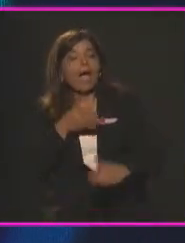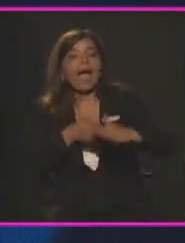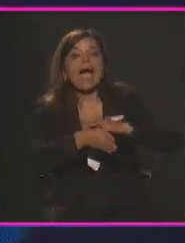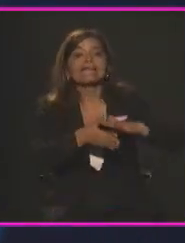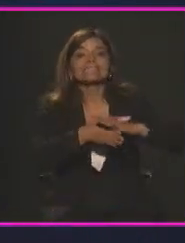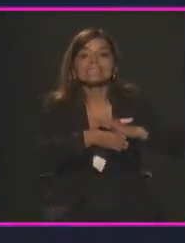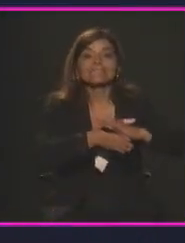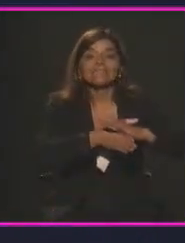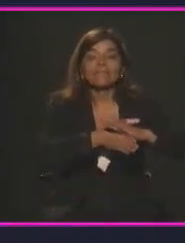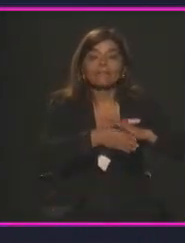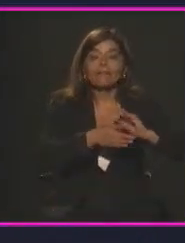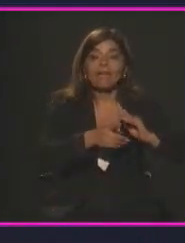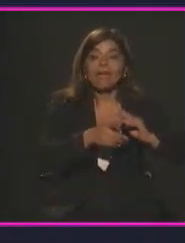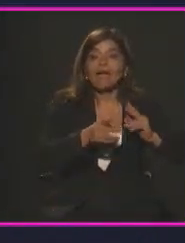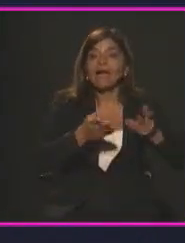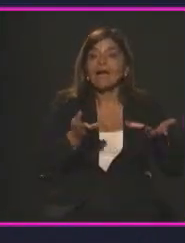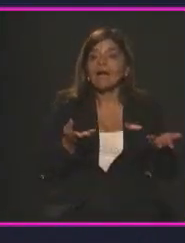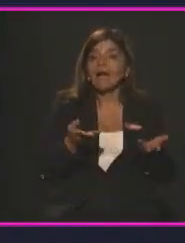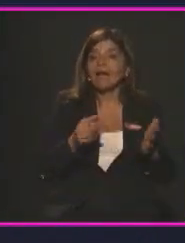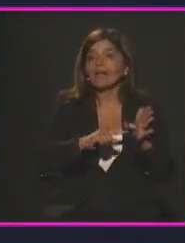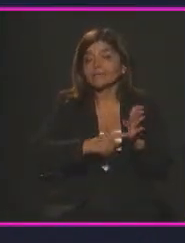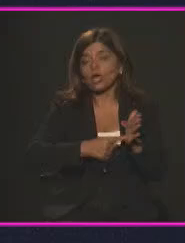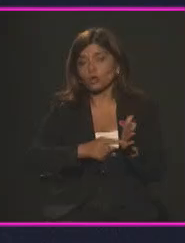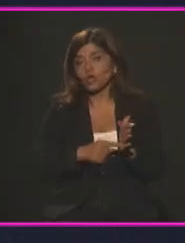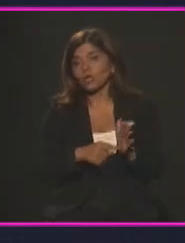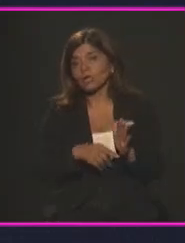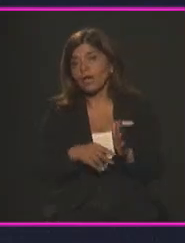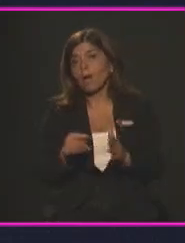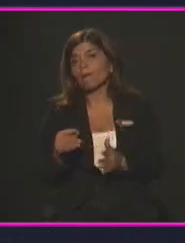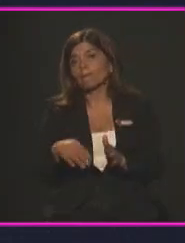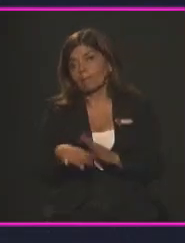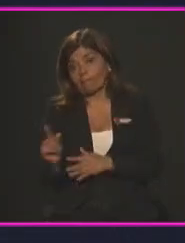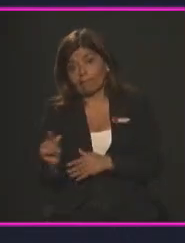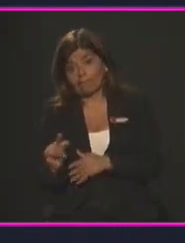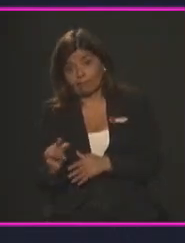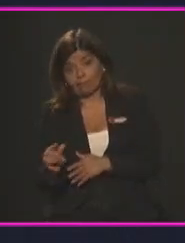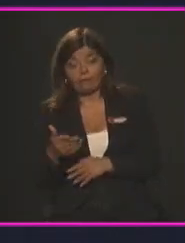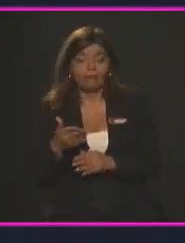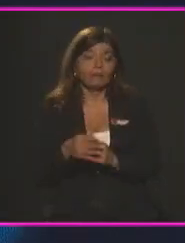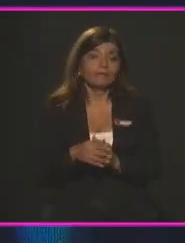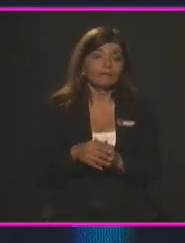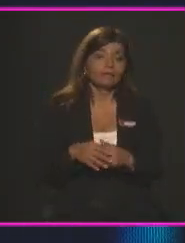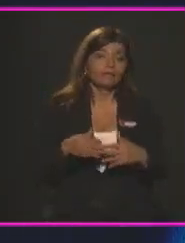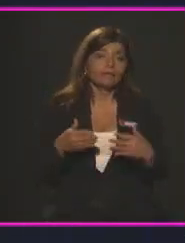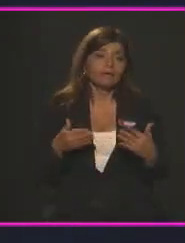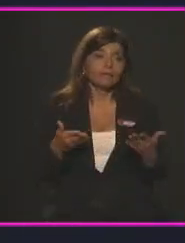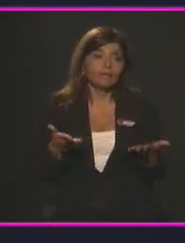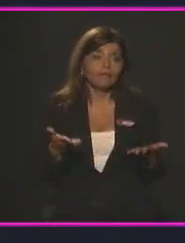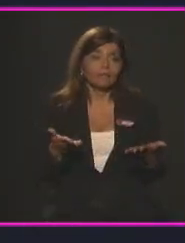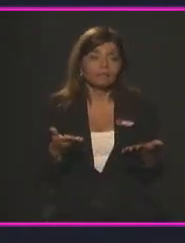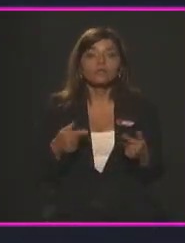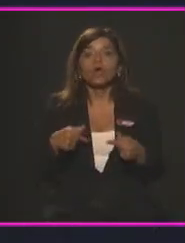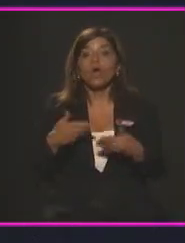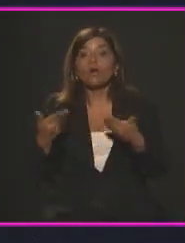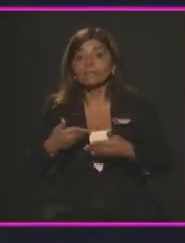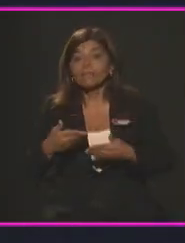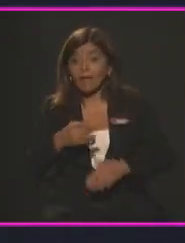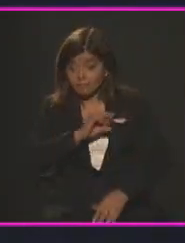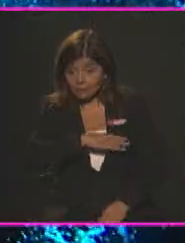than developing the technology in the first place. And so putting Chile on this map in a serious way would be an amazing